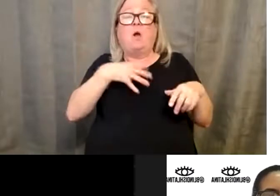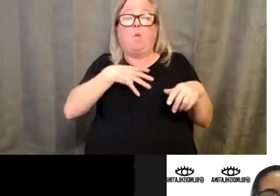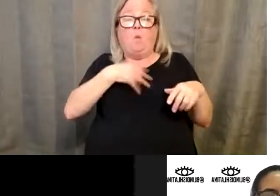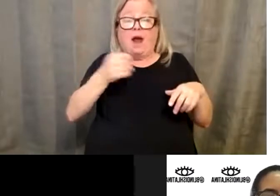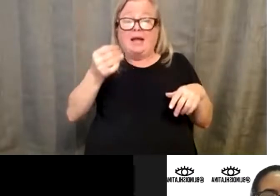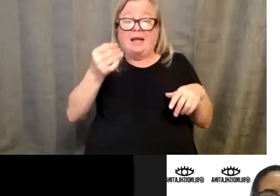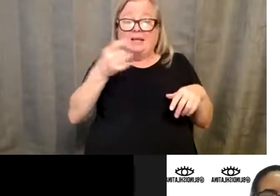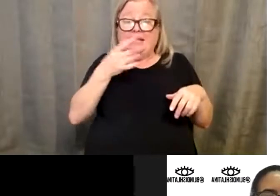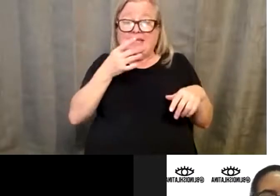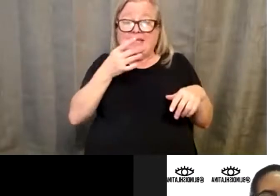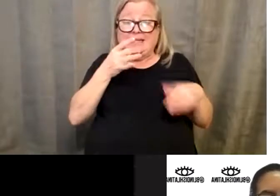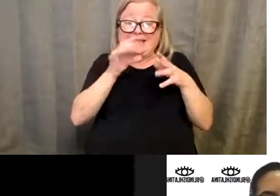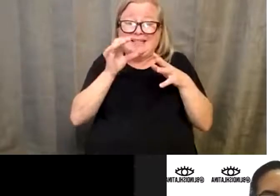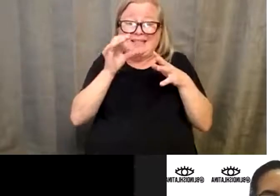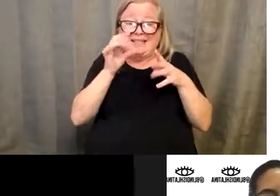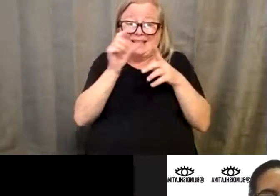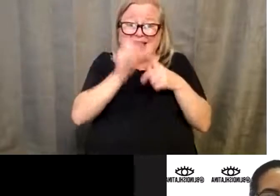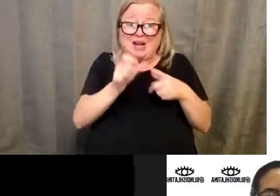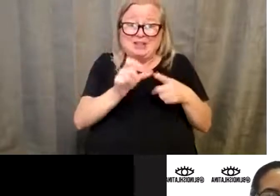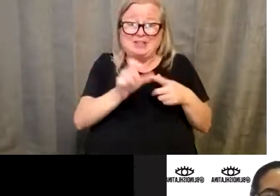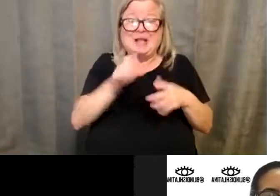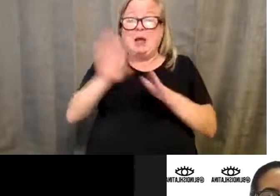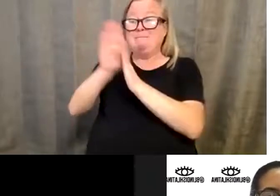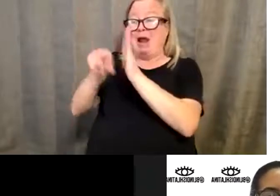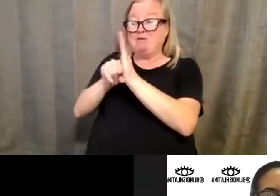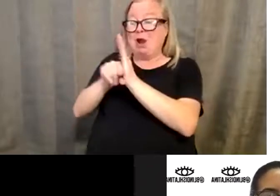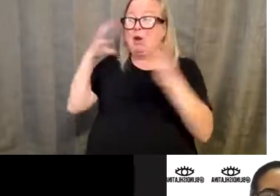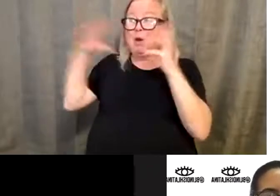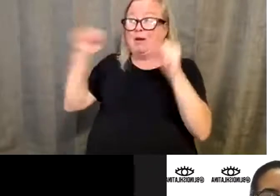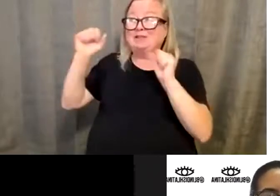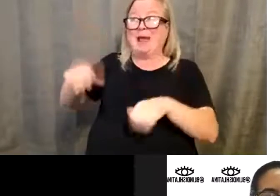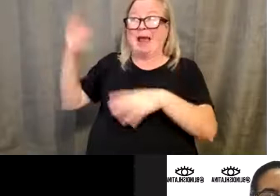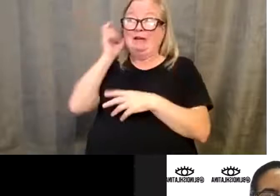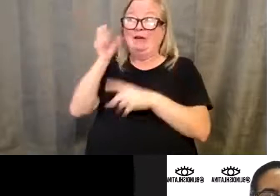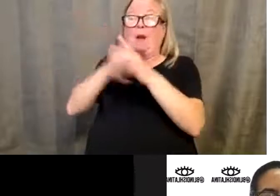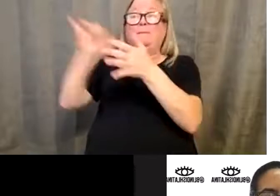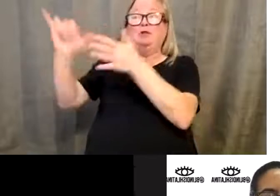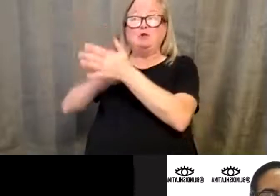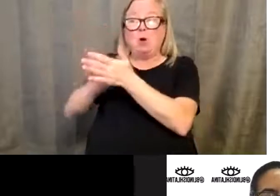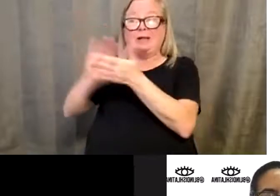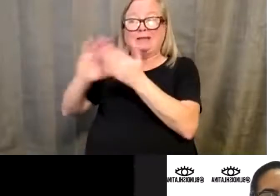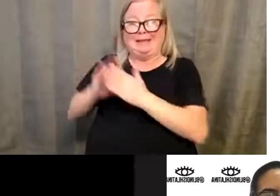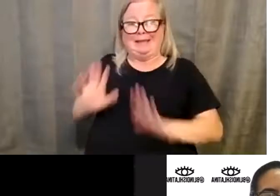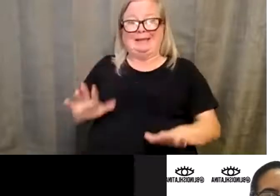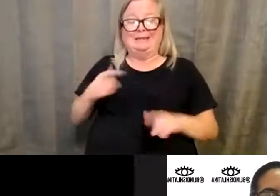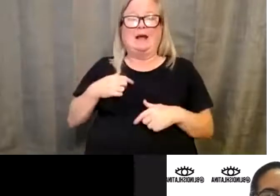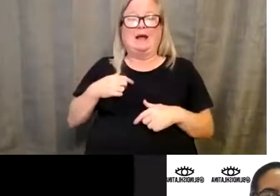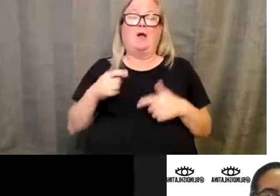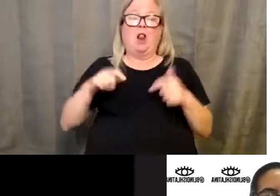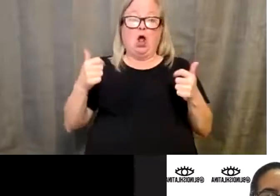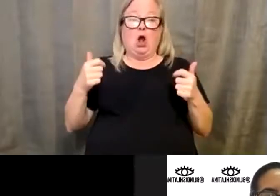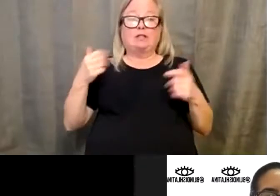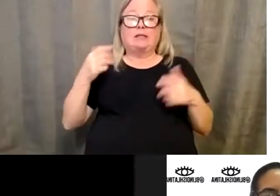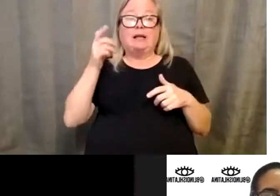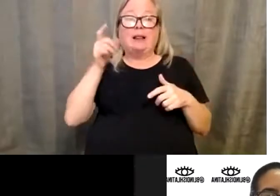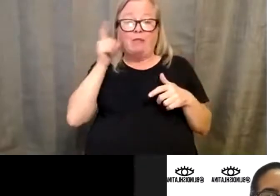may hear some background noise from New York City. I am wearing a black leather jacket. Behind